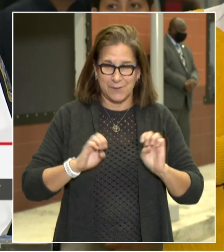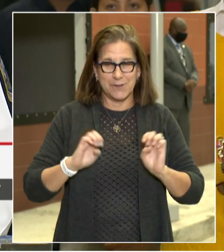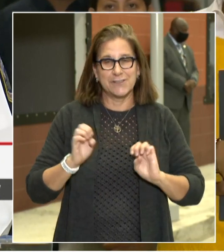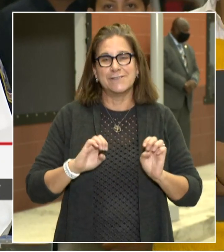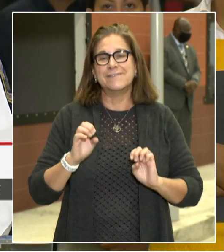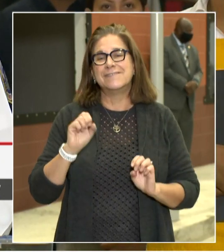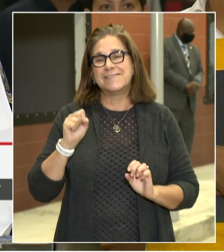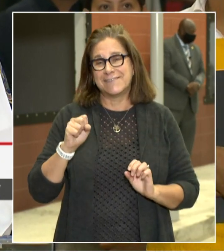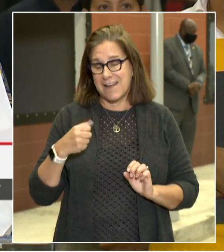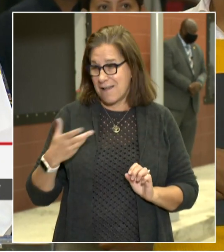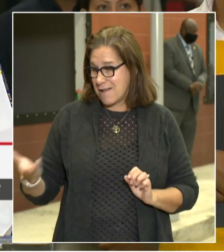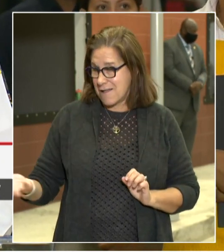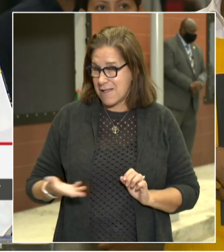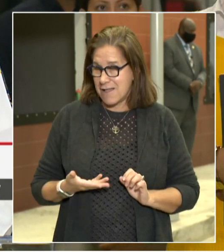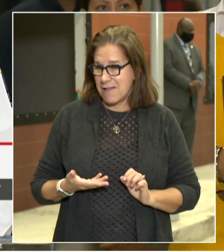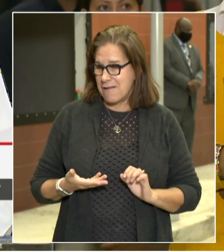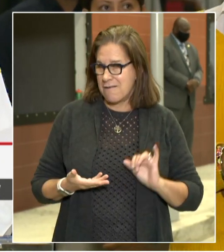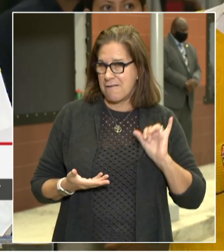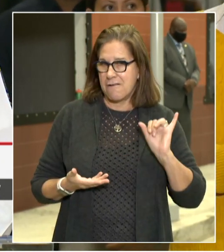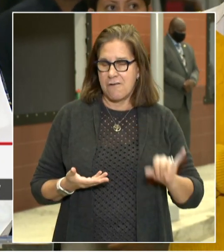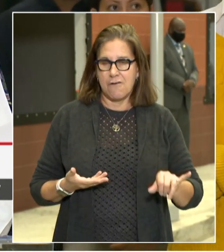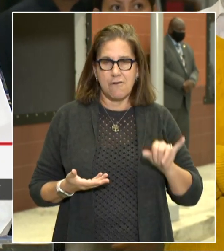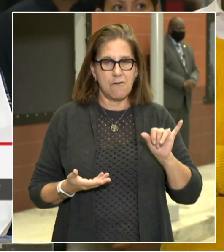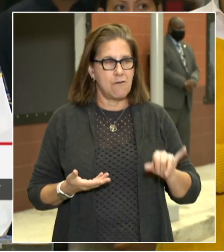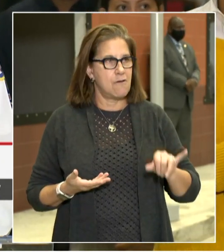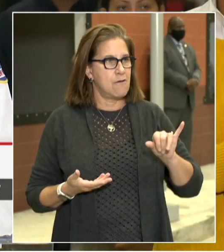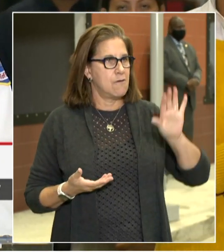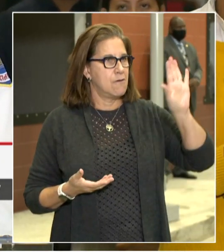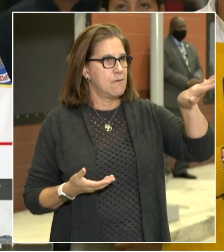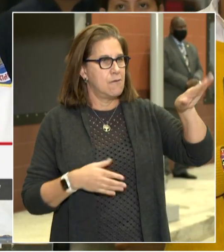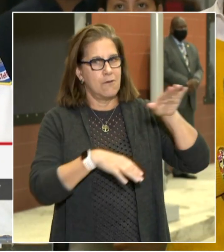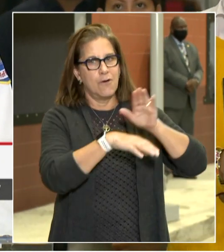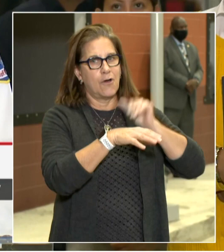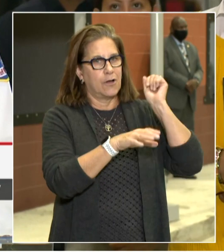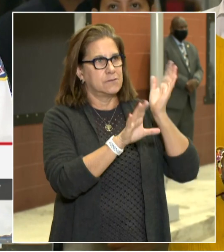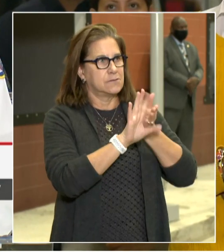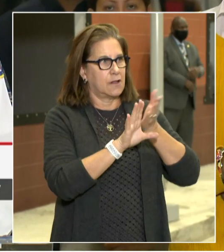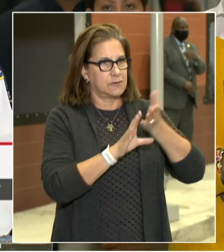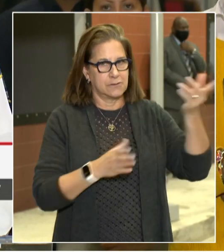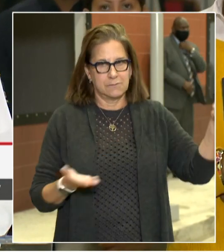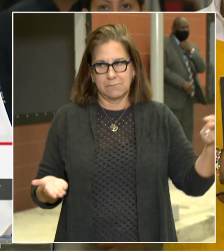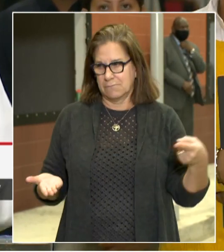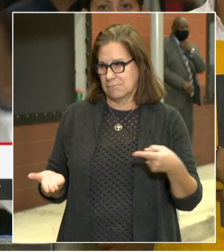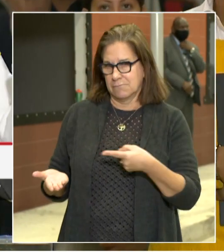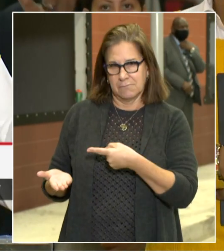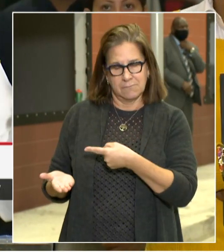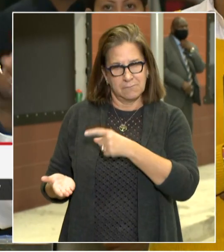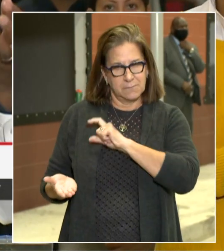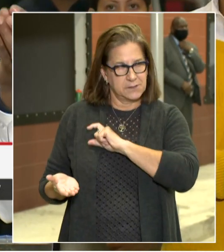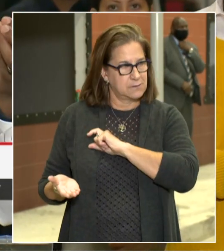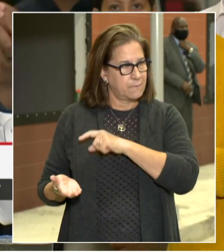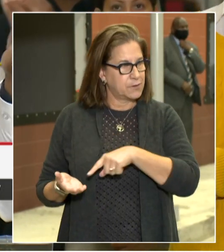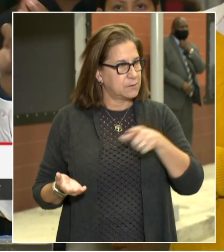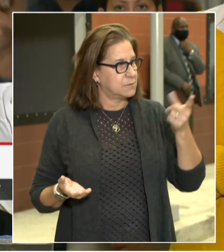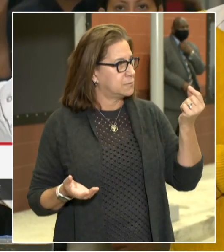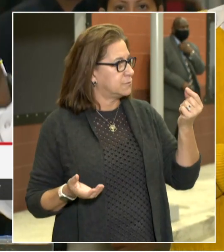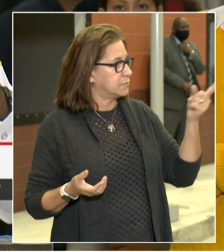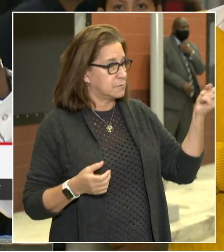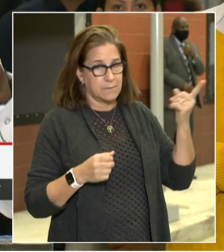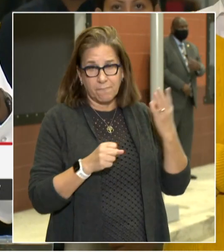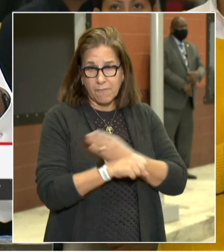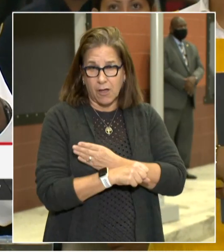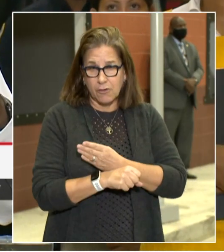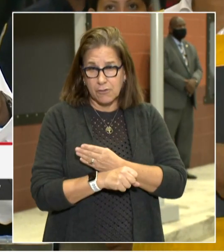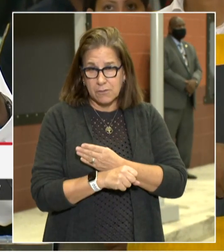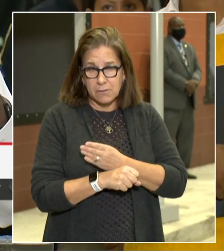this recommendation that they be, let's say, taken off the force? So in some instances, perhaps as a result of something that may have